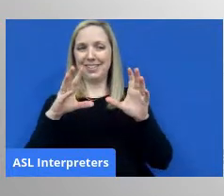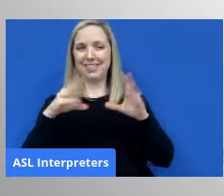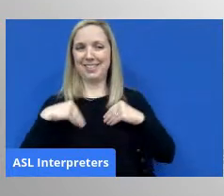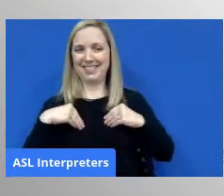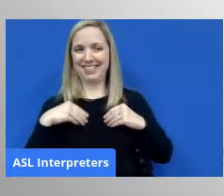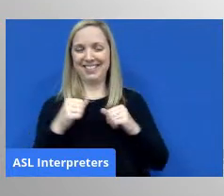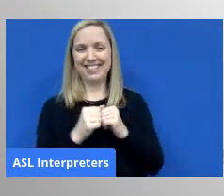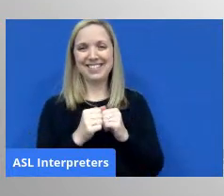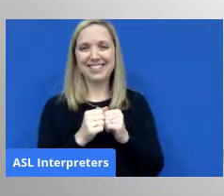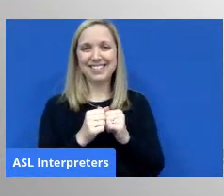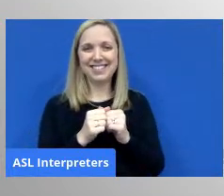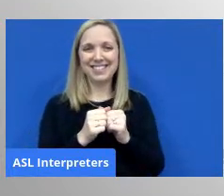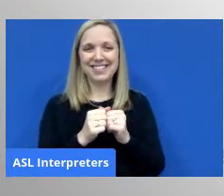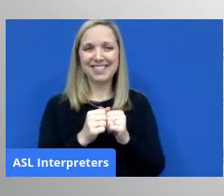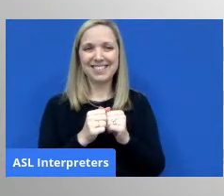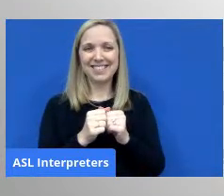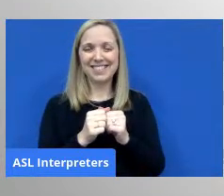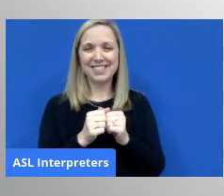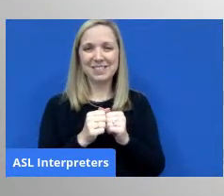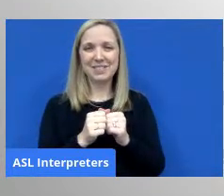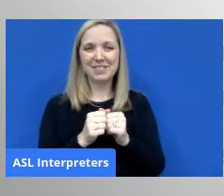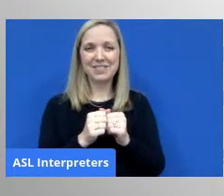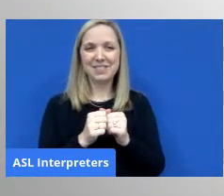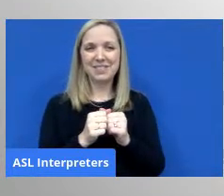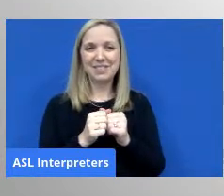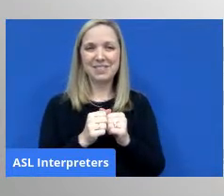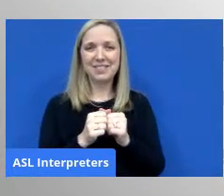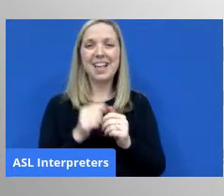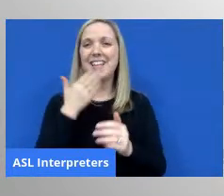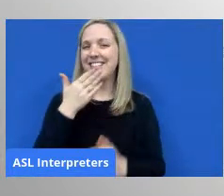that. All right. Okay. All right. We will